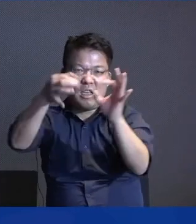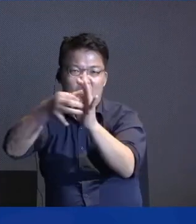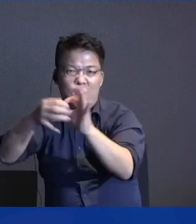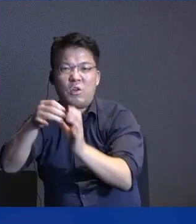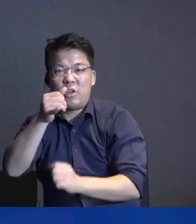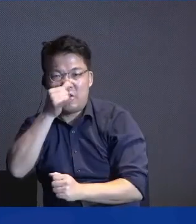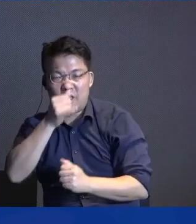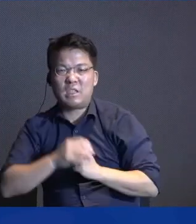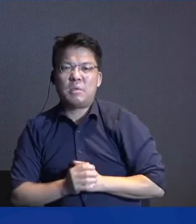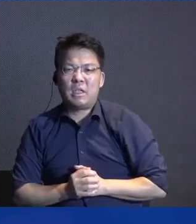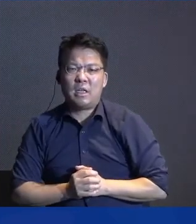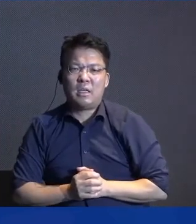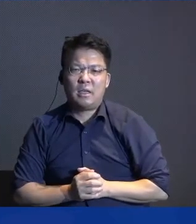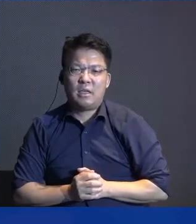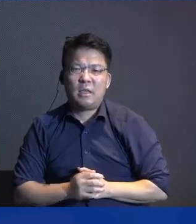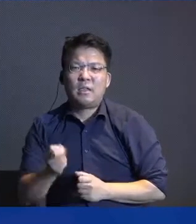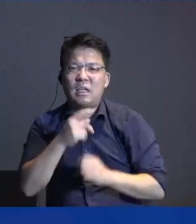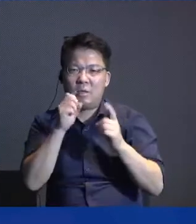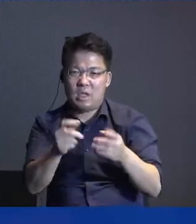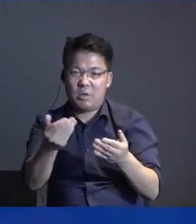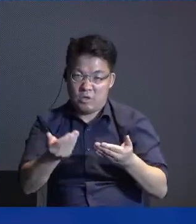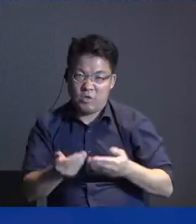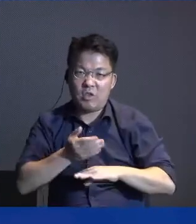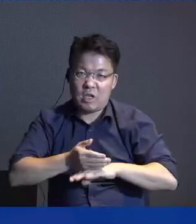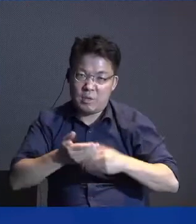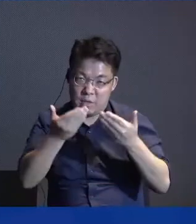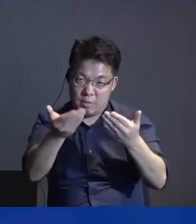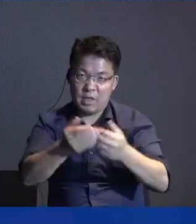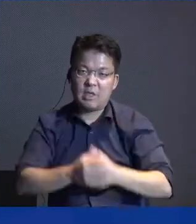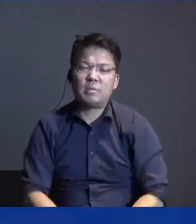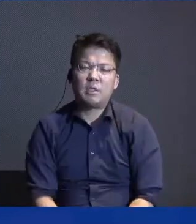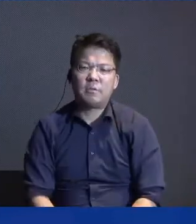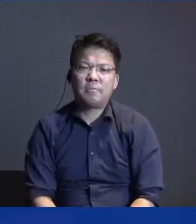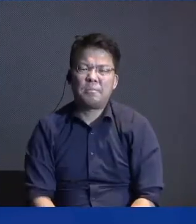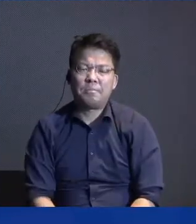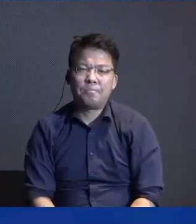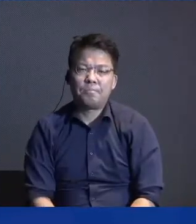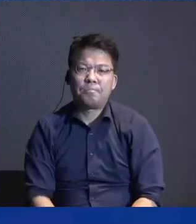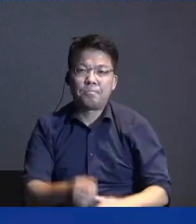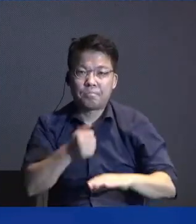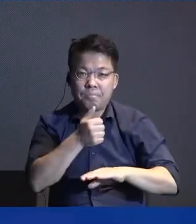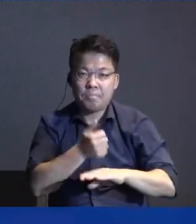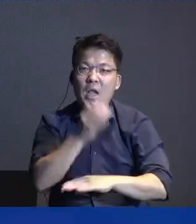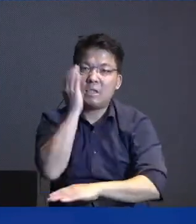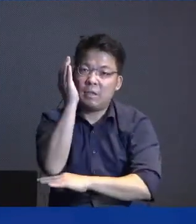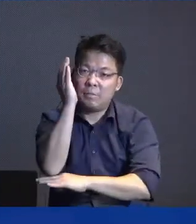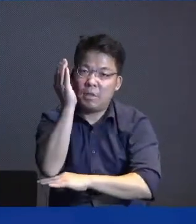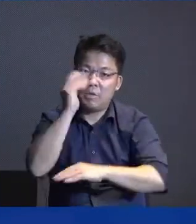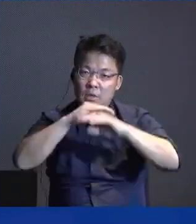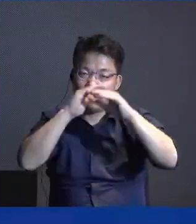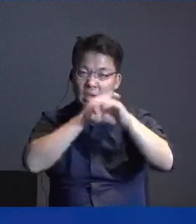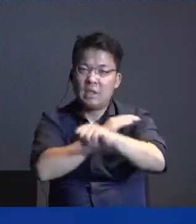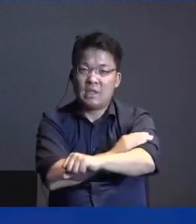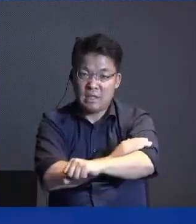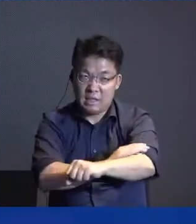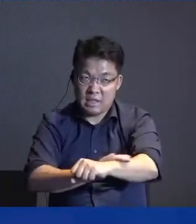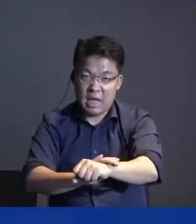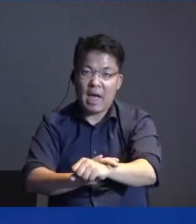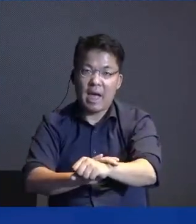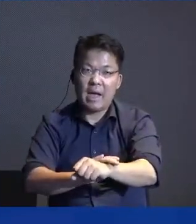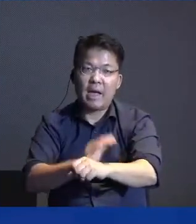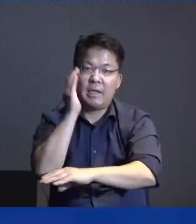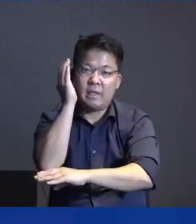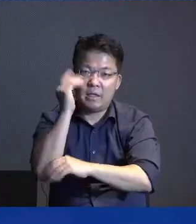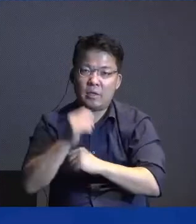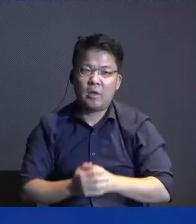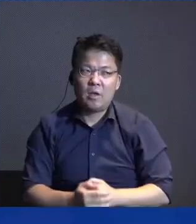Thank you so much, Professor Ha, for sharing your final remarks. That was very helpful. So